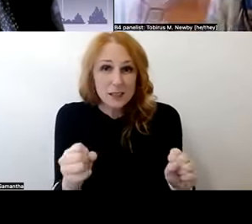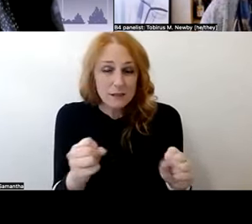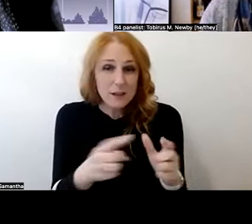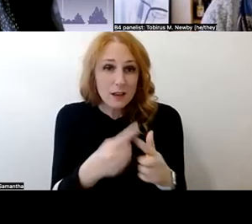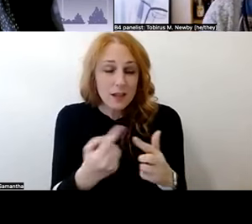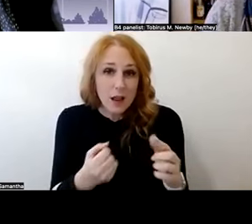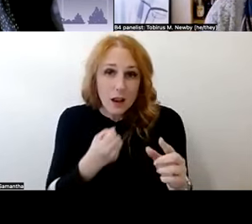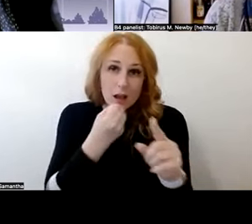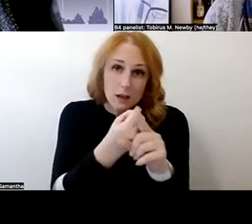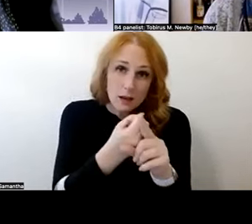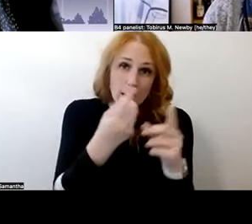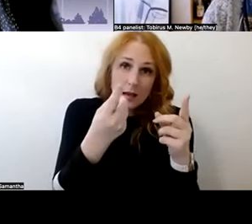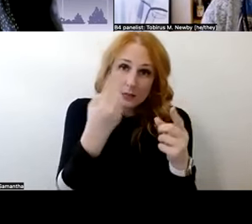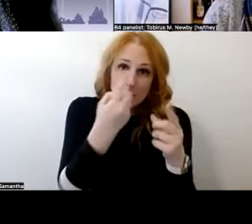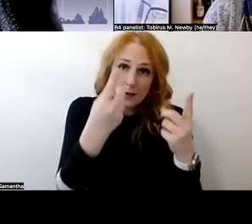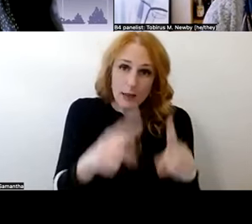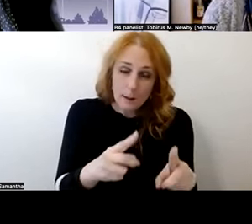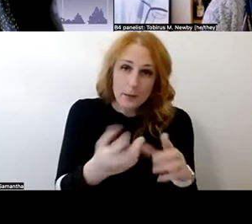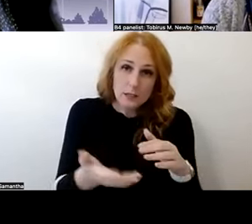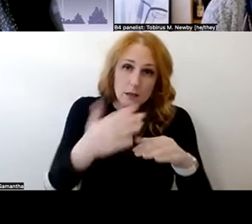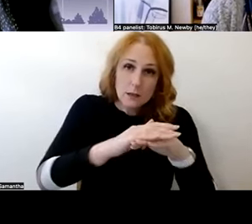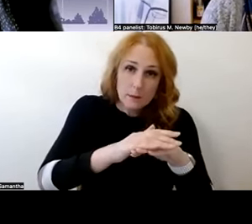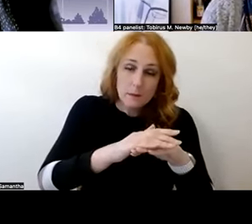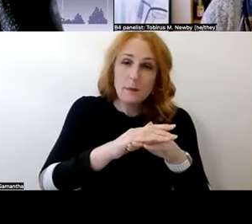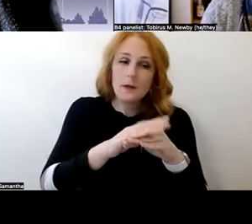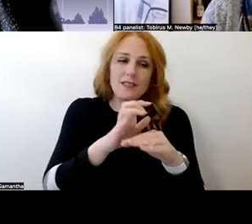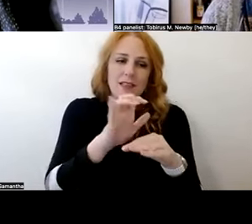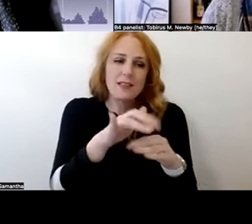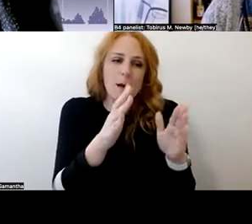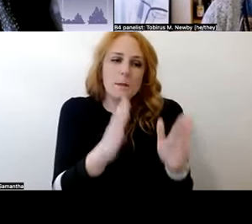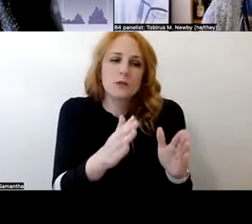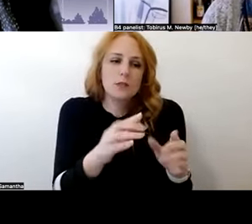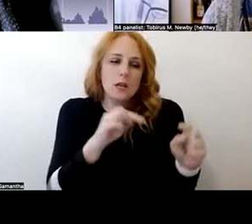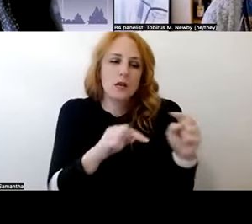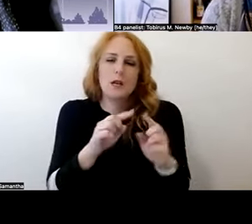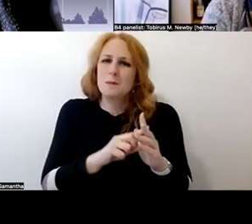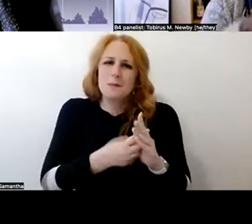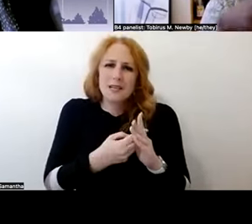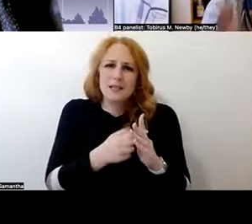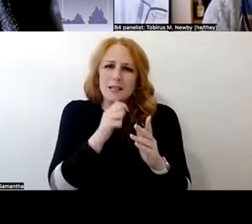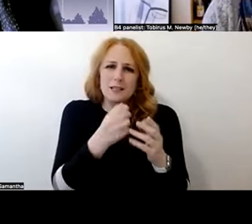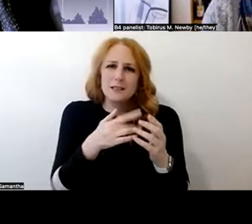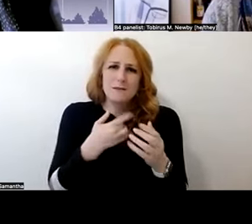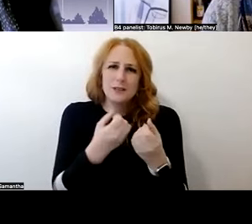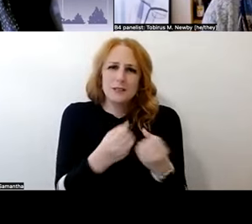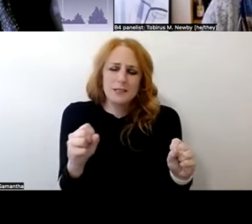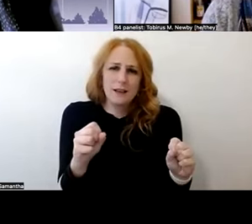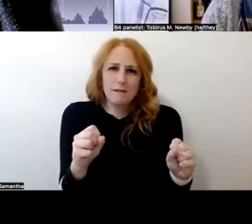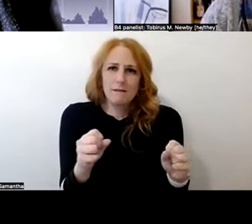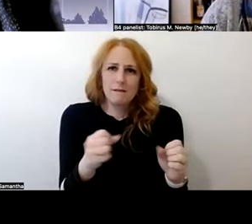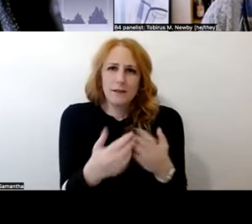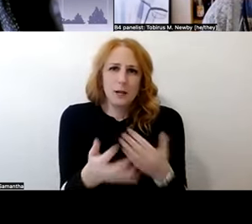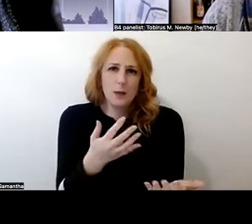on top of that happens, then that person really was never in a baseline place of safety. So now they're even